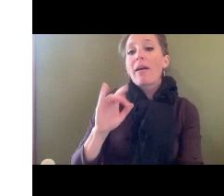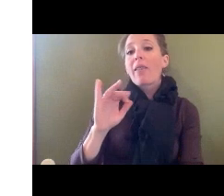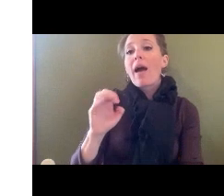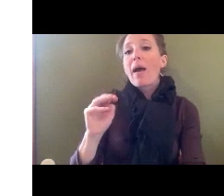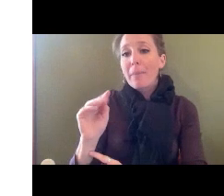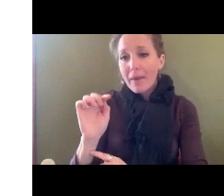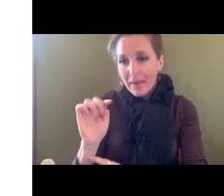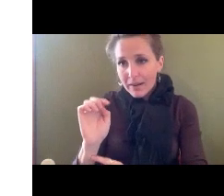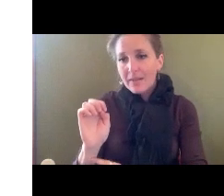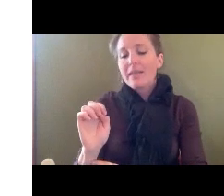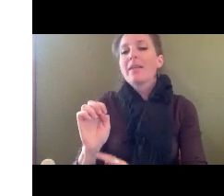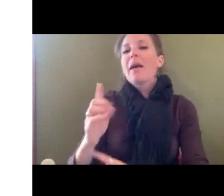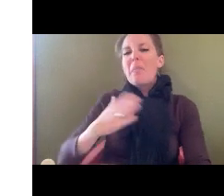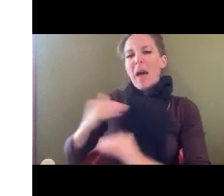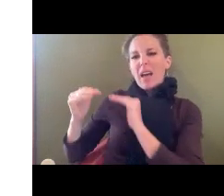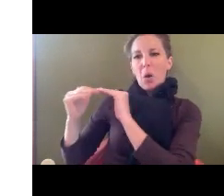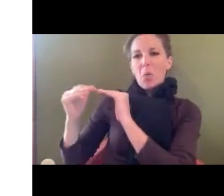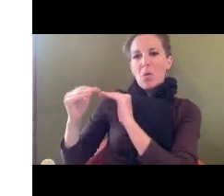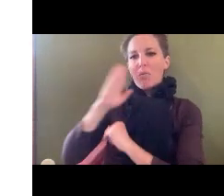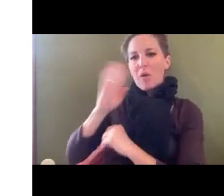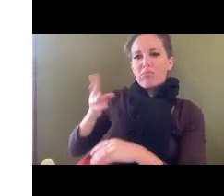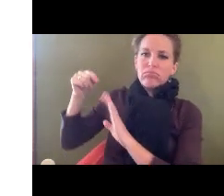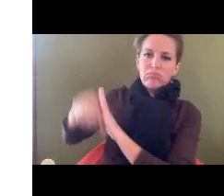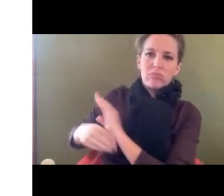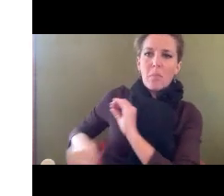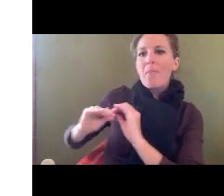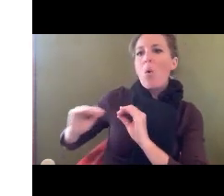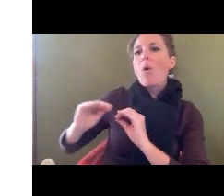about in this webinar.